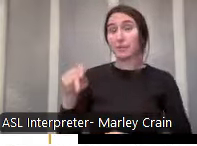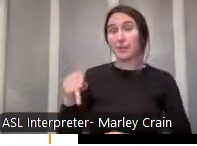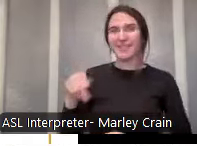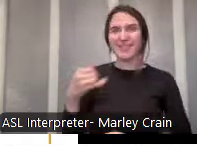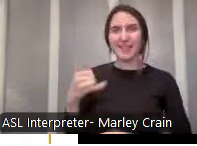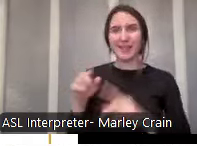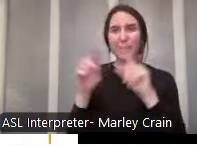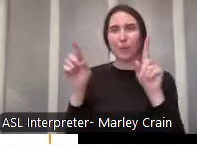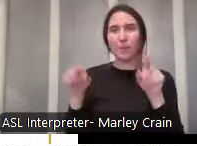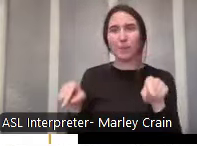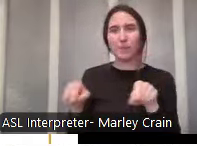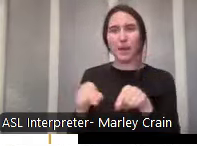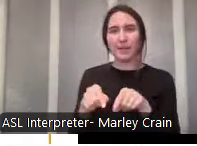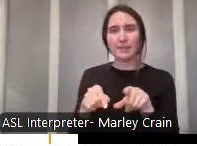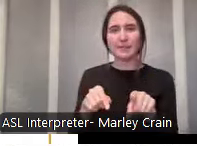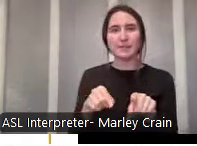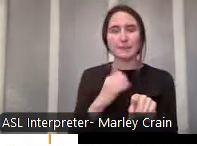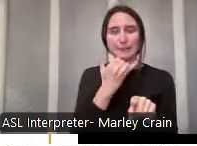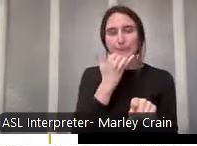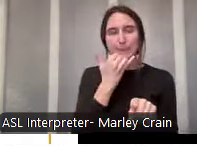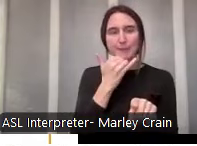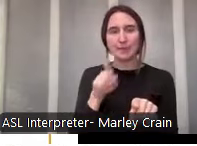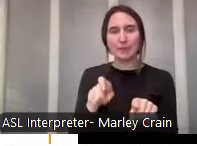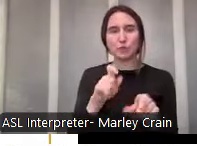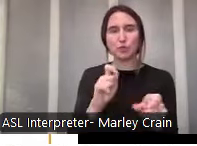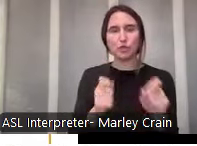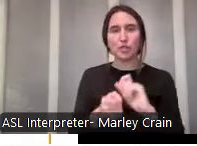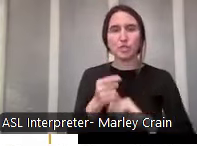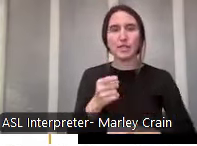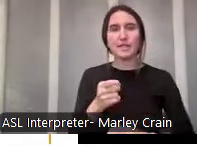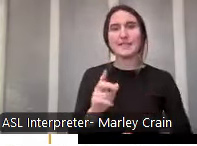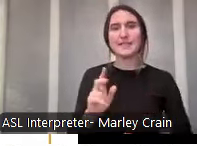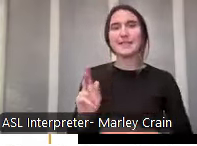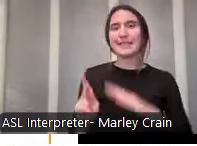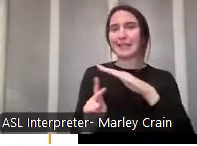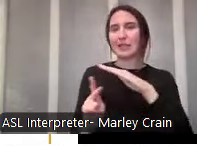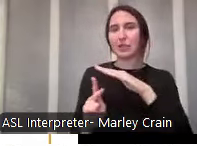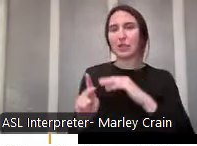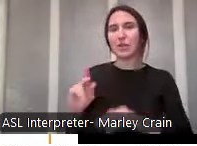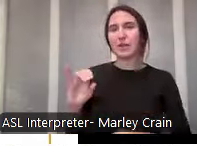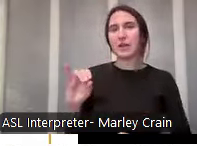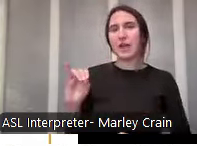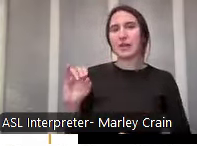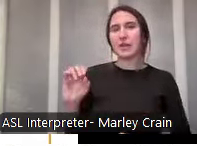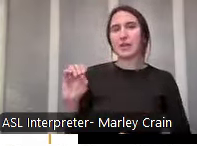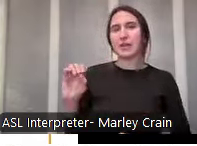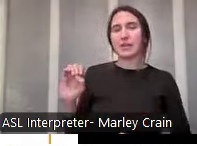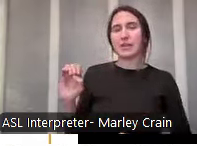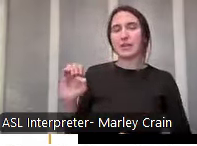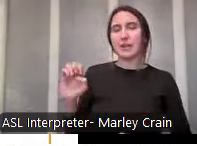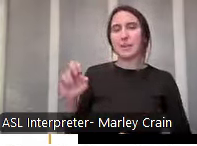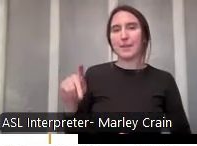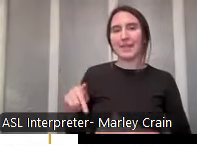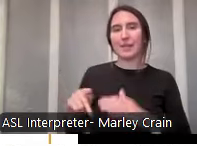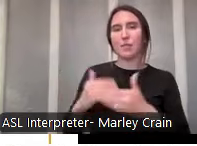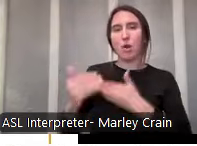We should have changed this slide. It really is the kindergarten IEP process. That's the new email that's being used. They used to refer